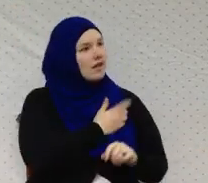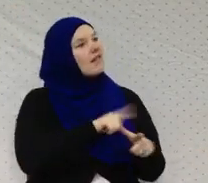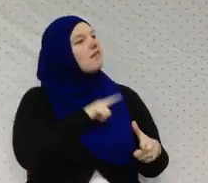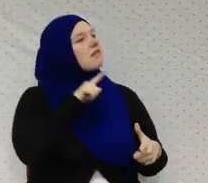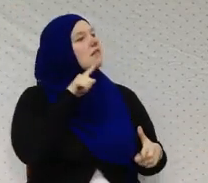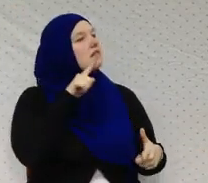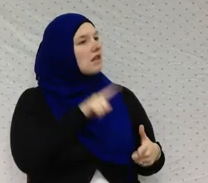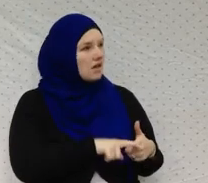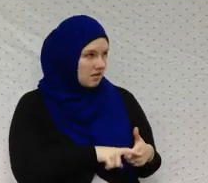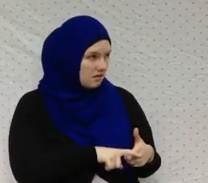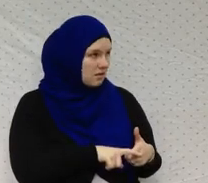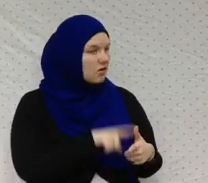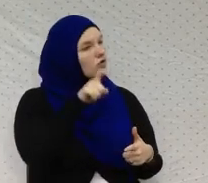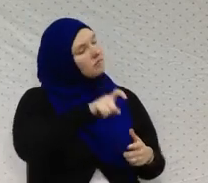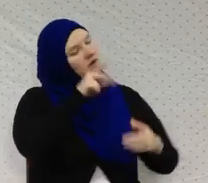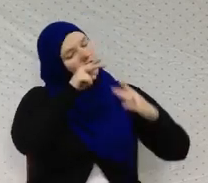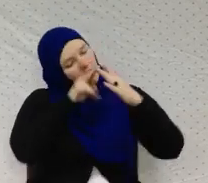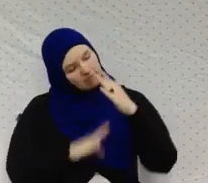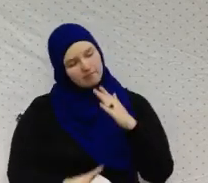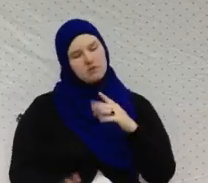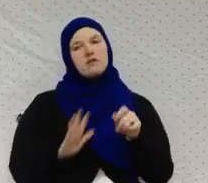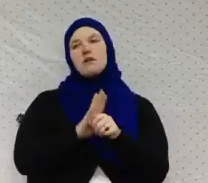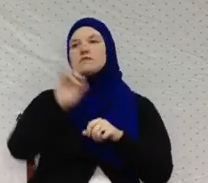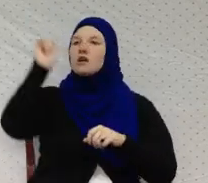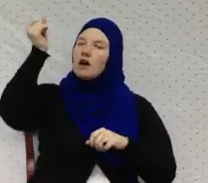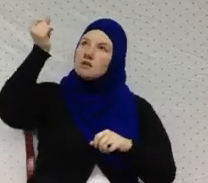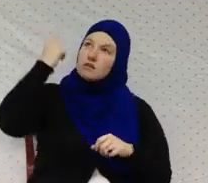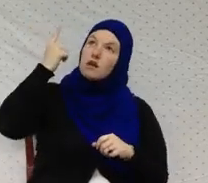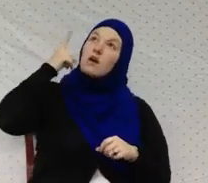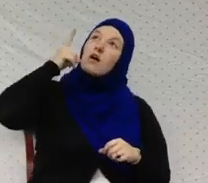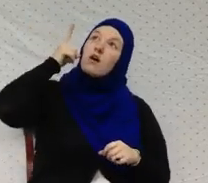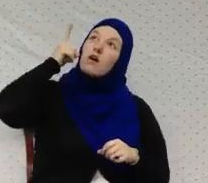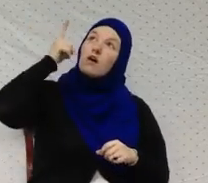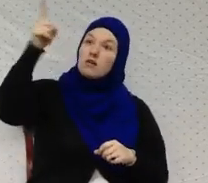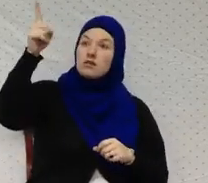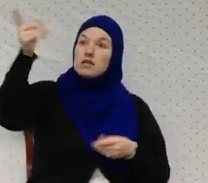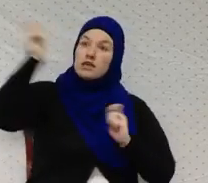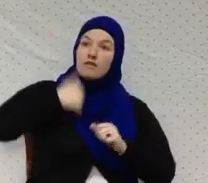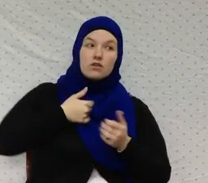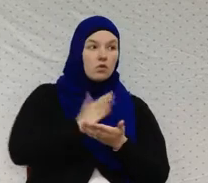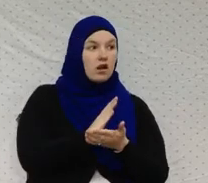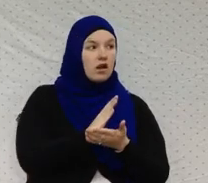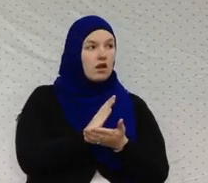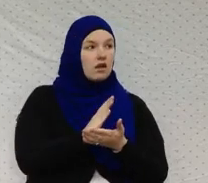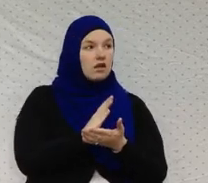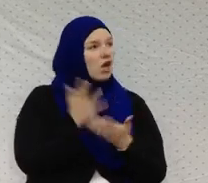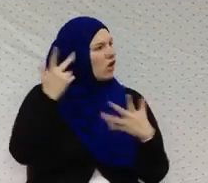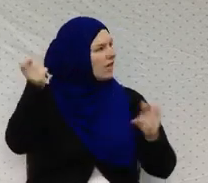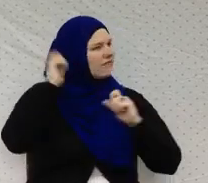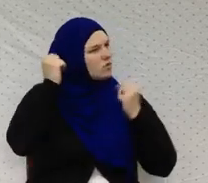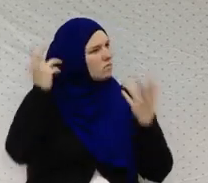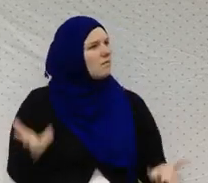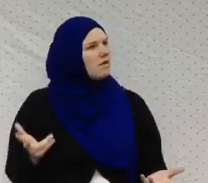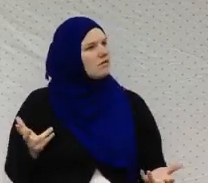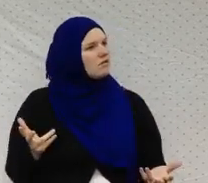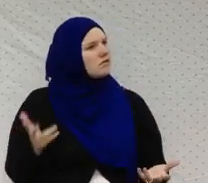us. Then we have to be humble enough to understand that when it comes to our rights, they have already